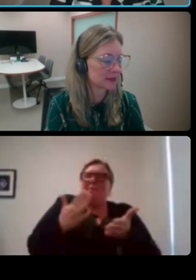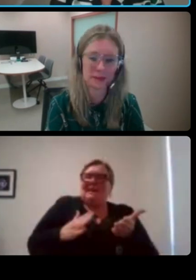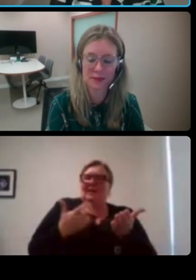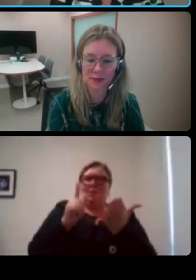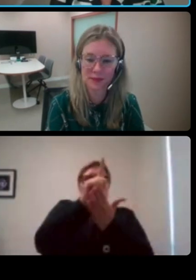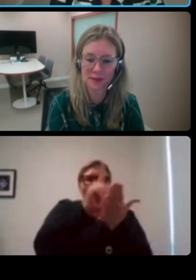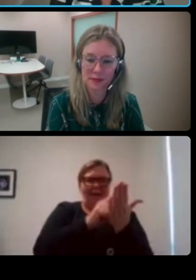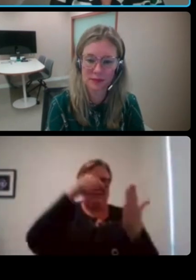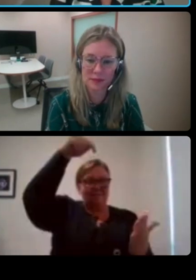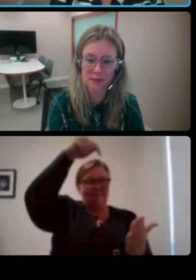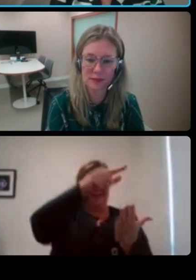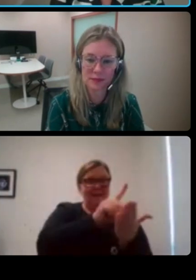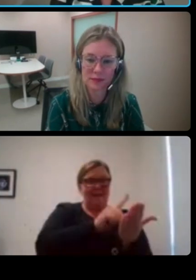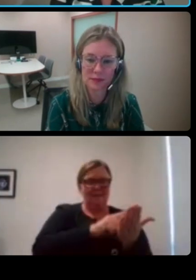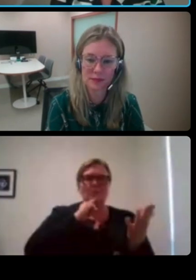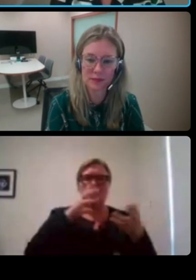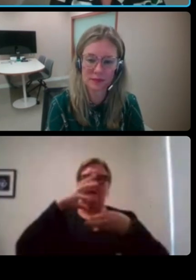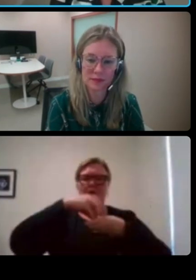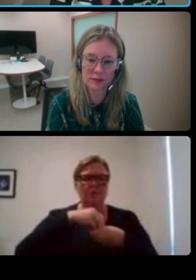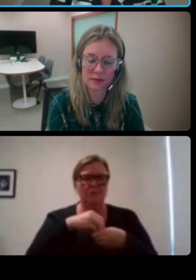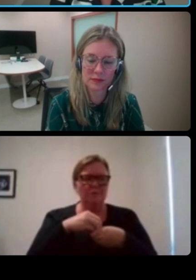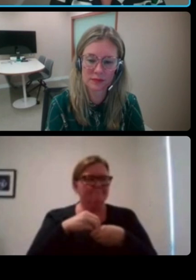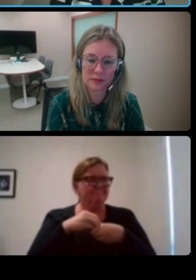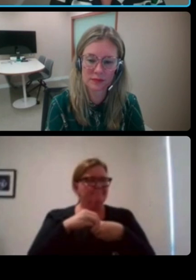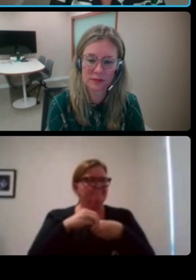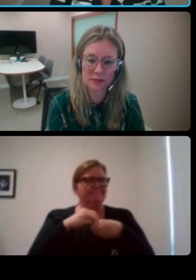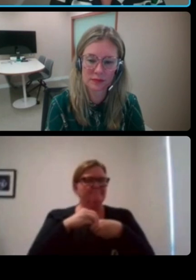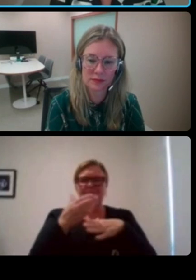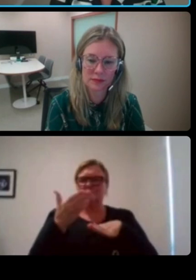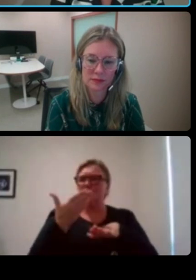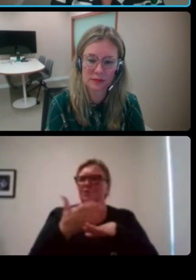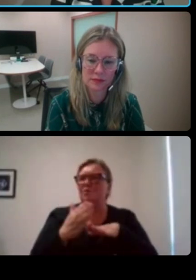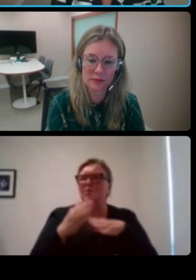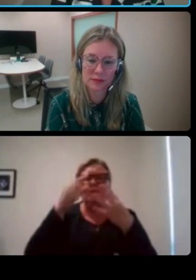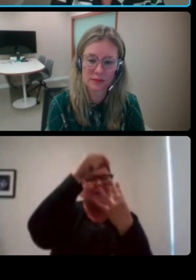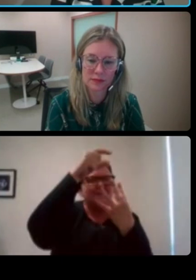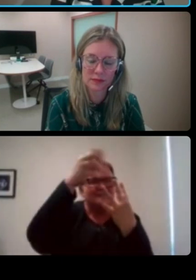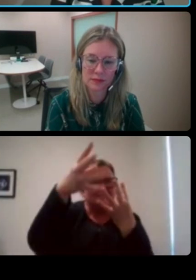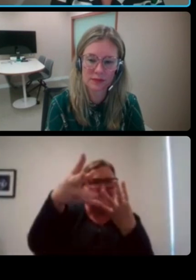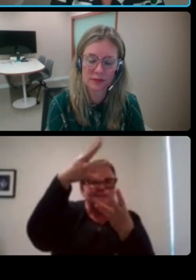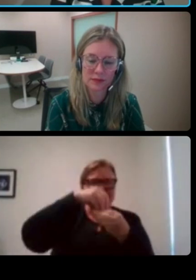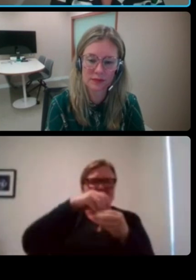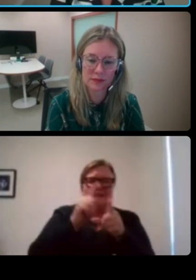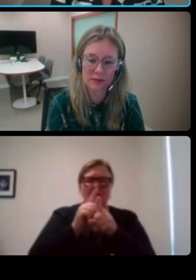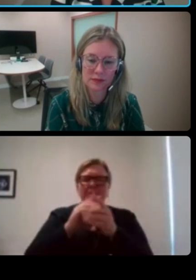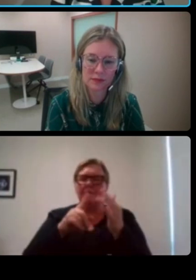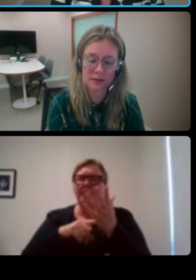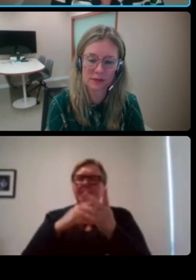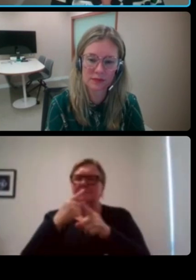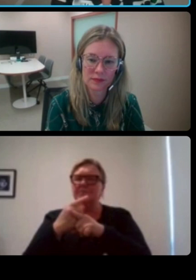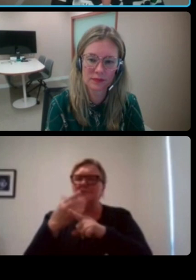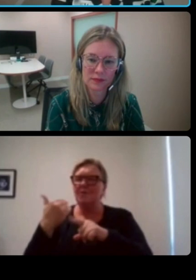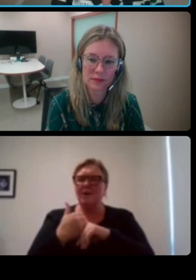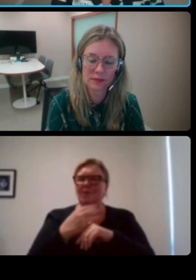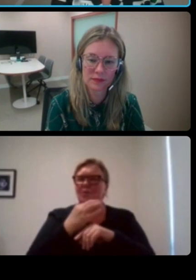Aged Care Act is going to include so many new elements to it, as Mel's gone through, that I don't think